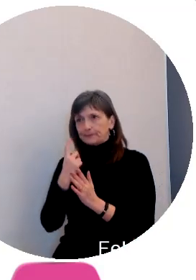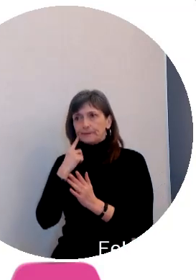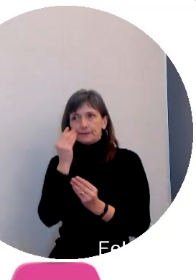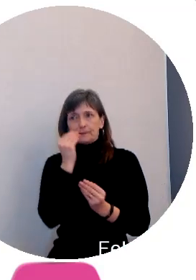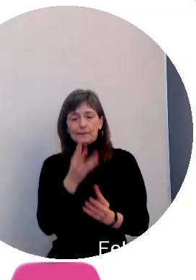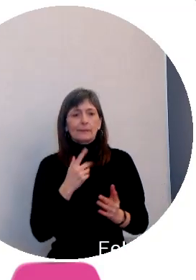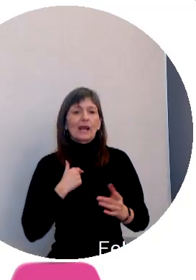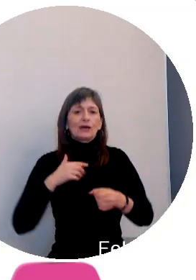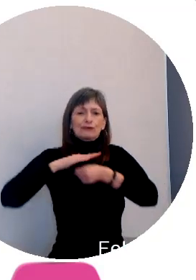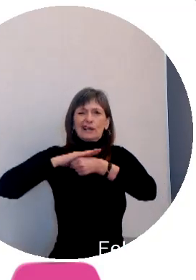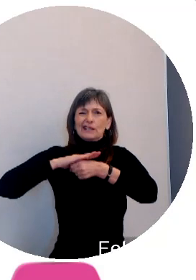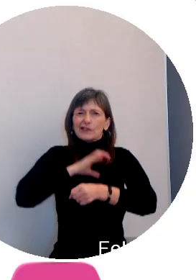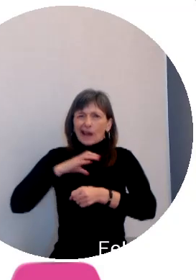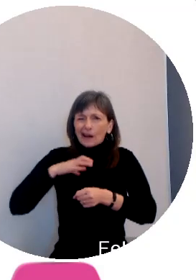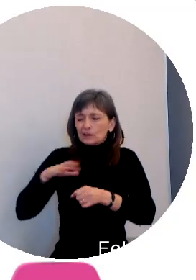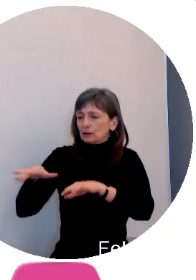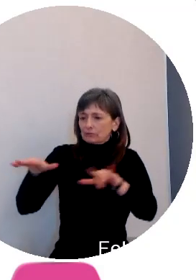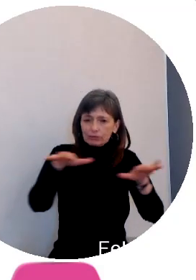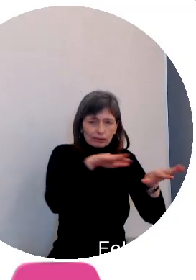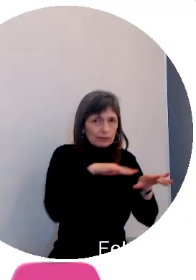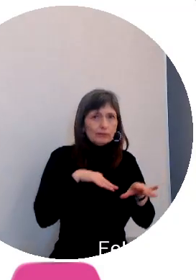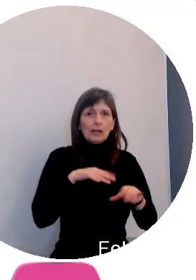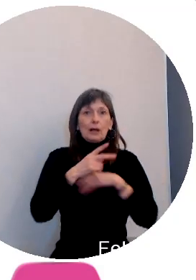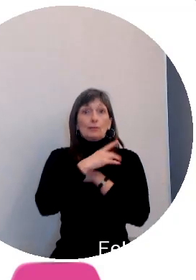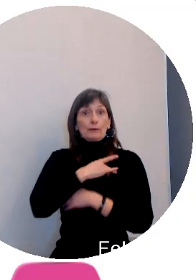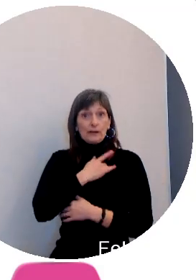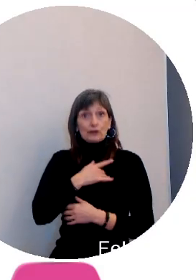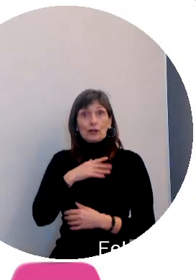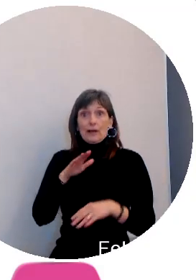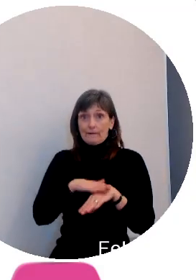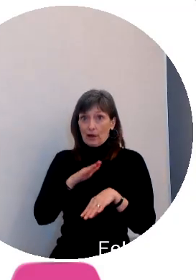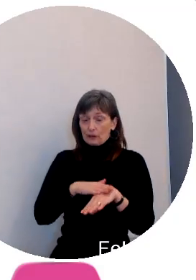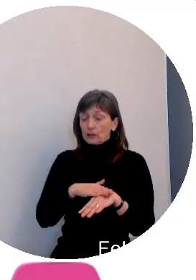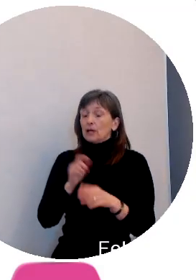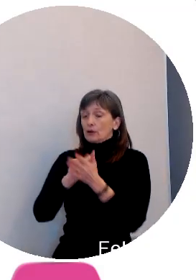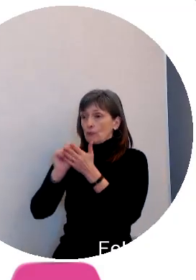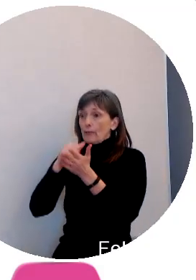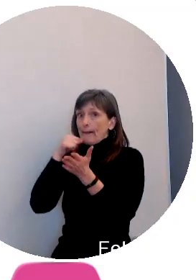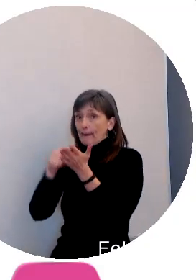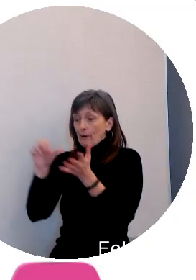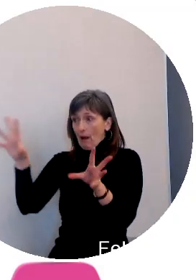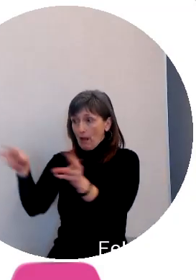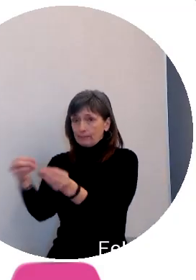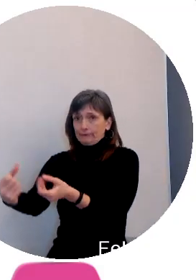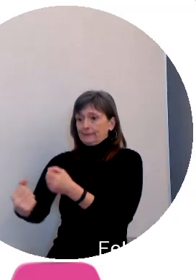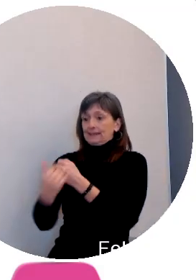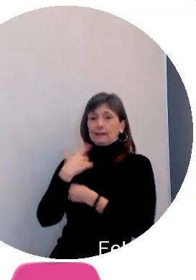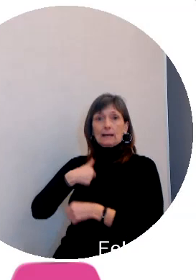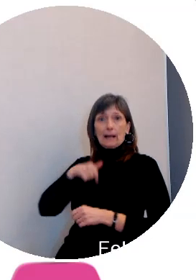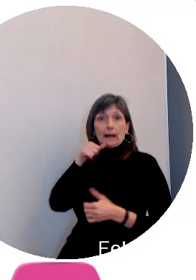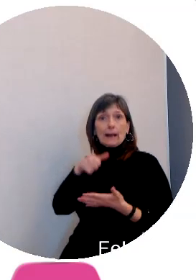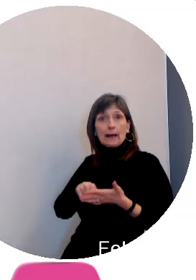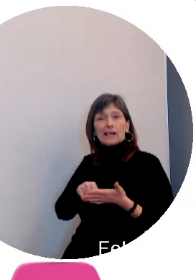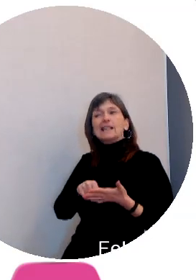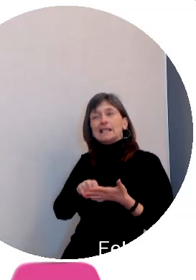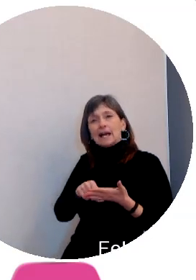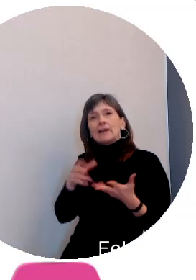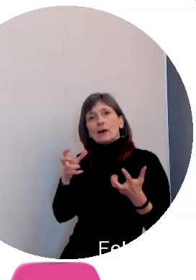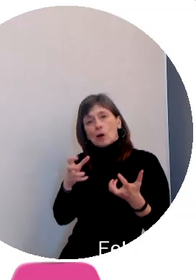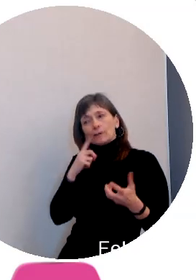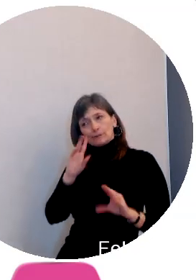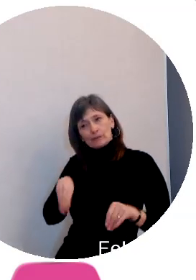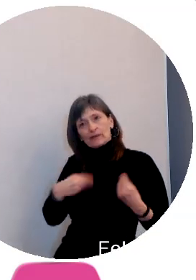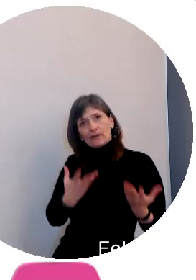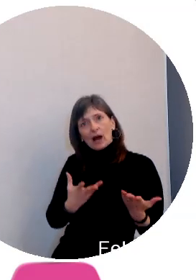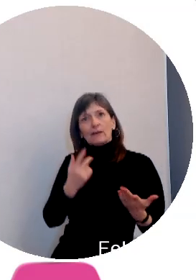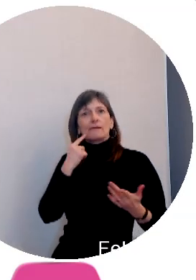of the regional councils together with the Provincial Advisory Council on the Status of Women, wrote to the district requesting that the provision of feminine hygiene